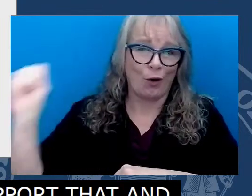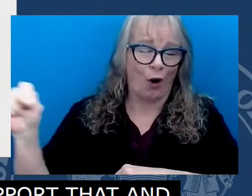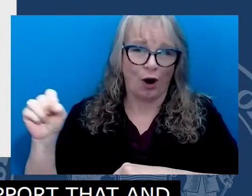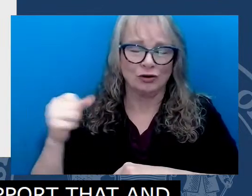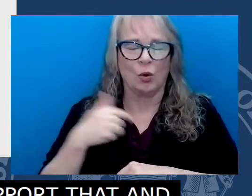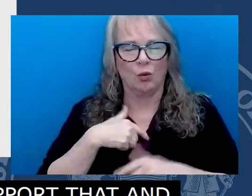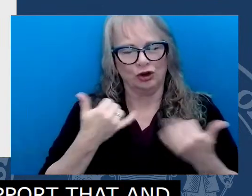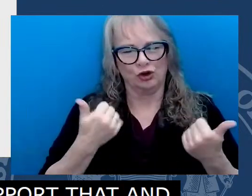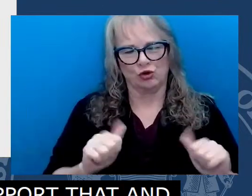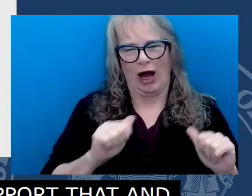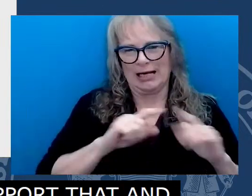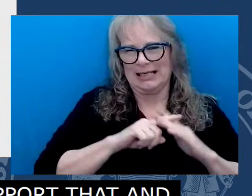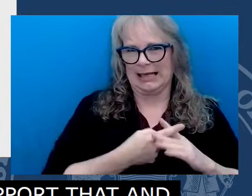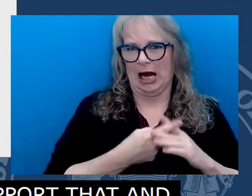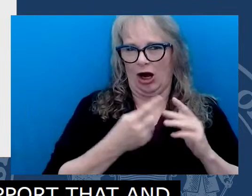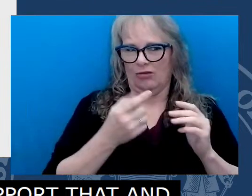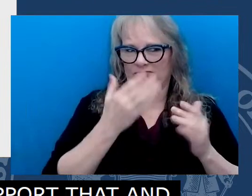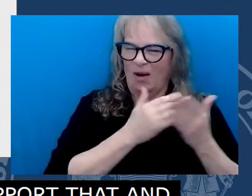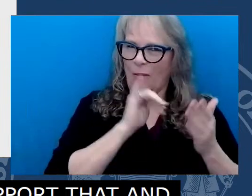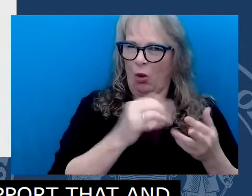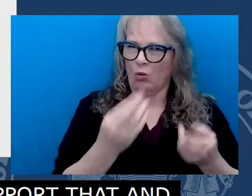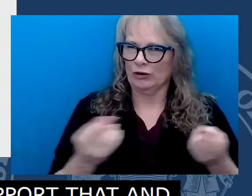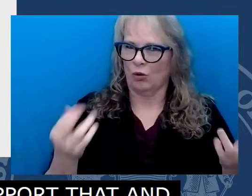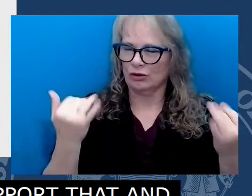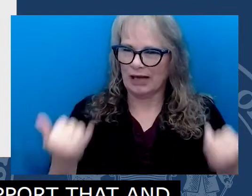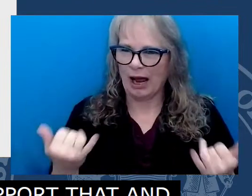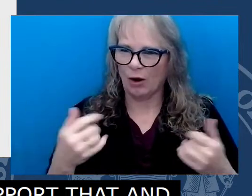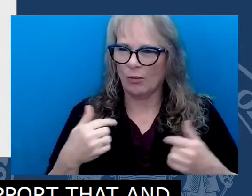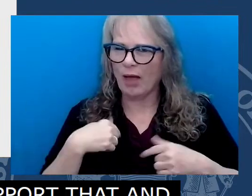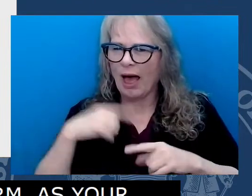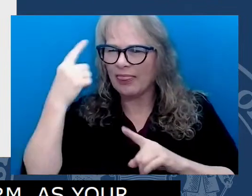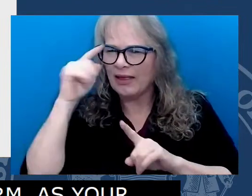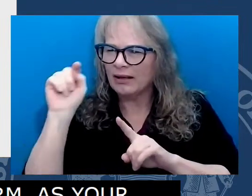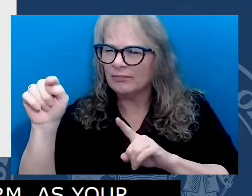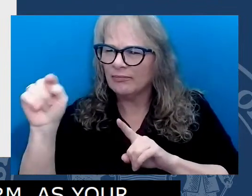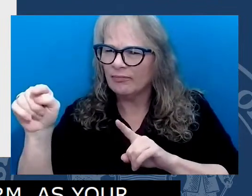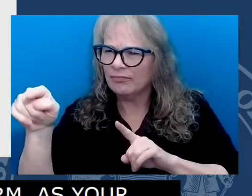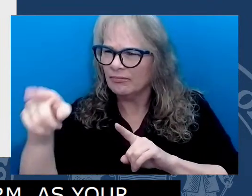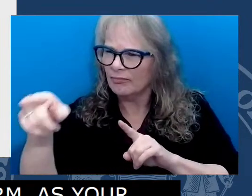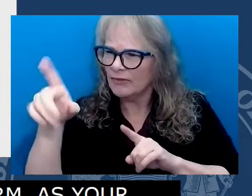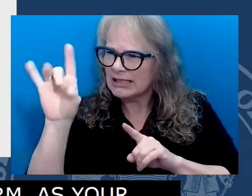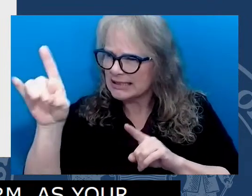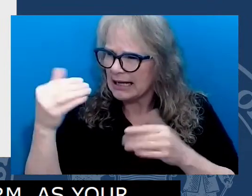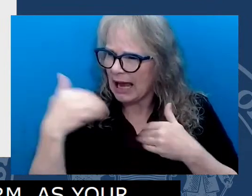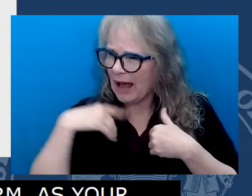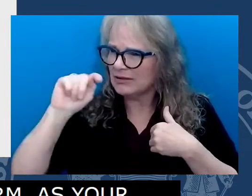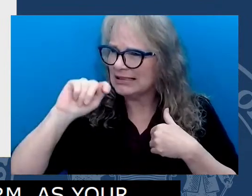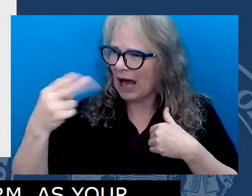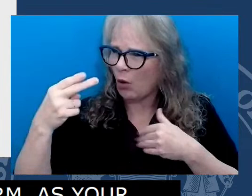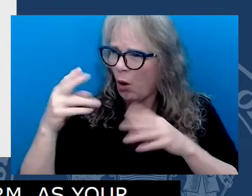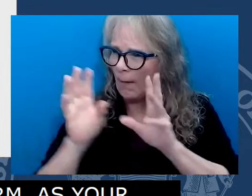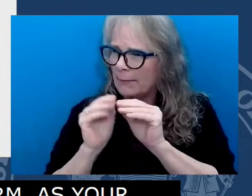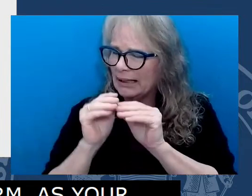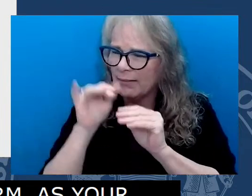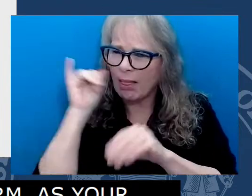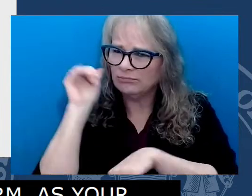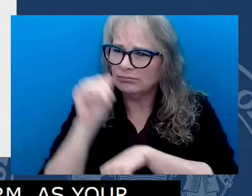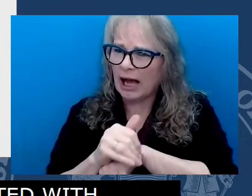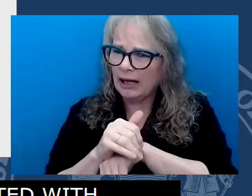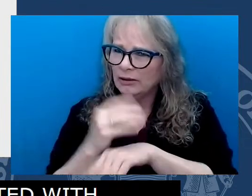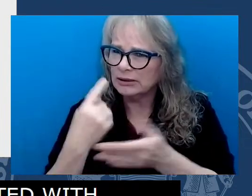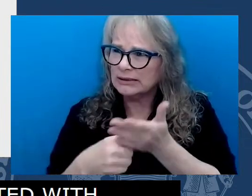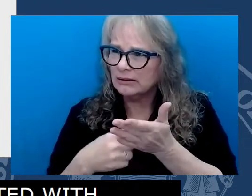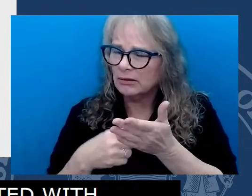these resources. In fact, Sean, I think you had a town hall meeting last night to talk about it last night?